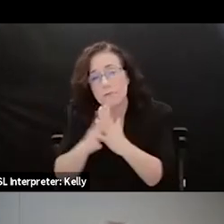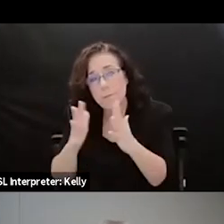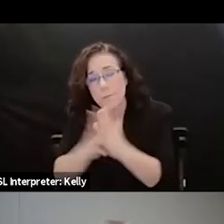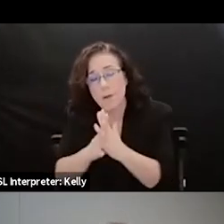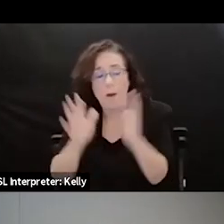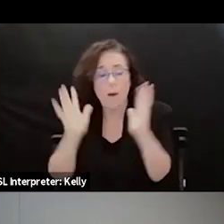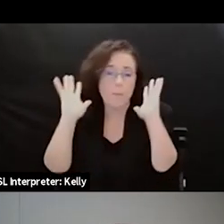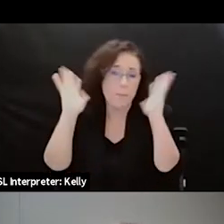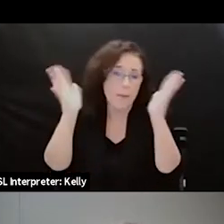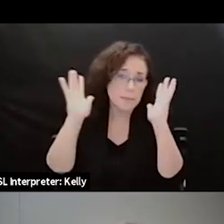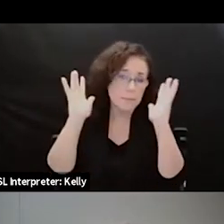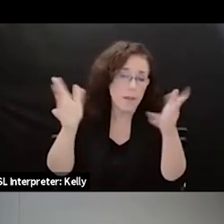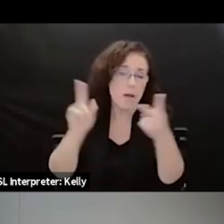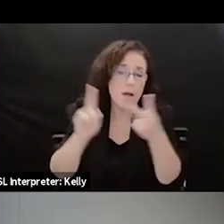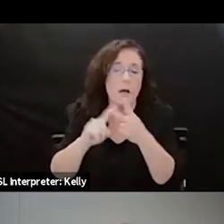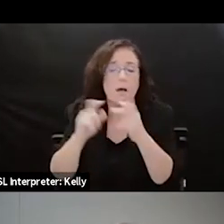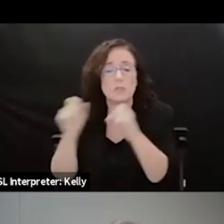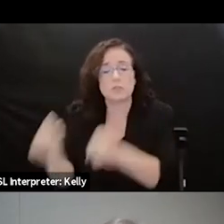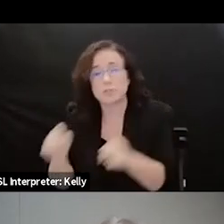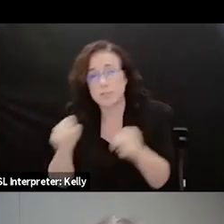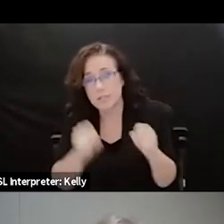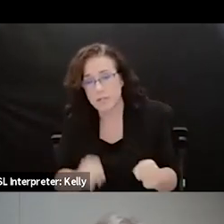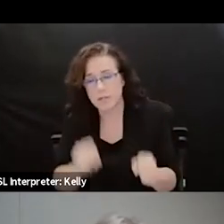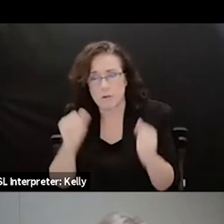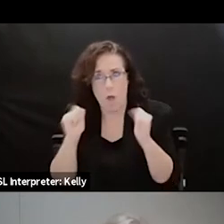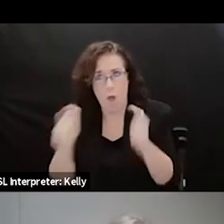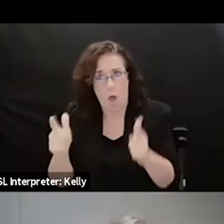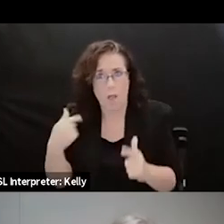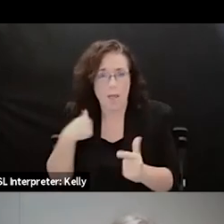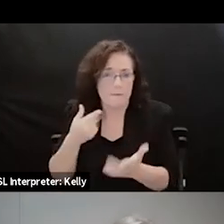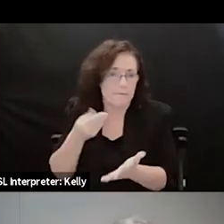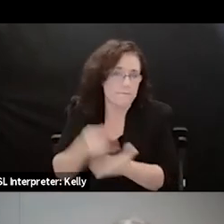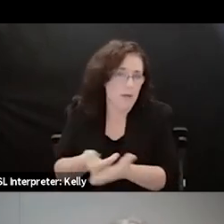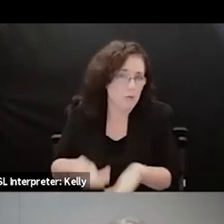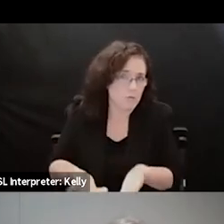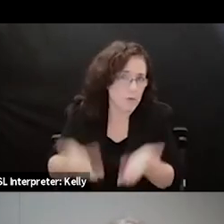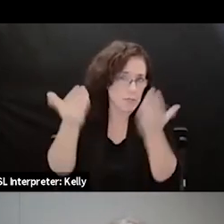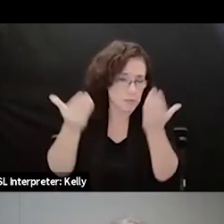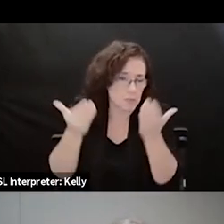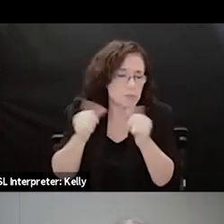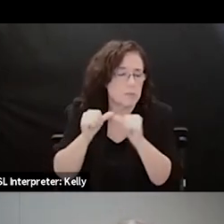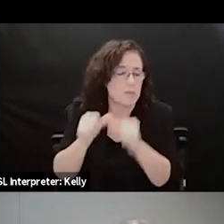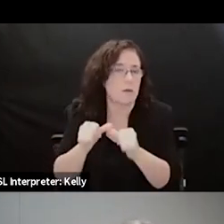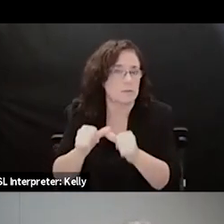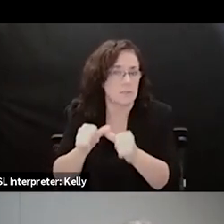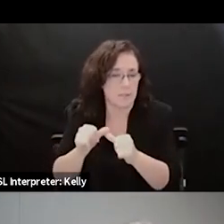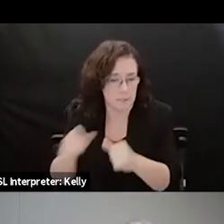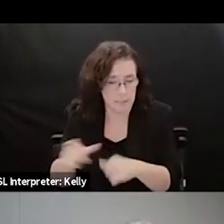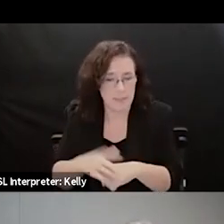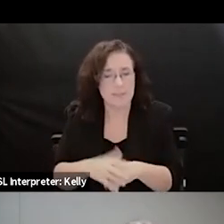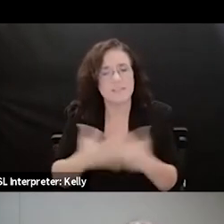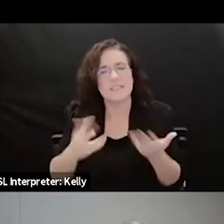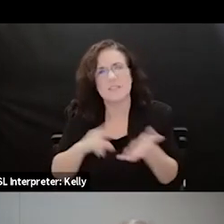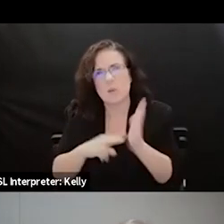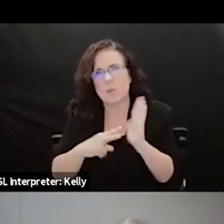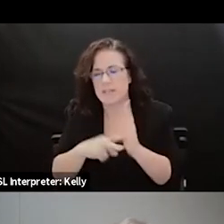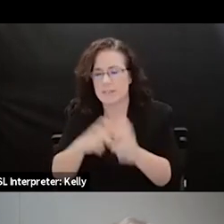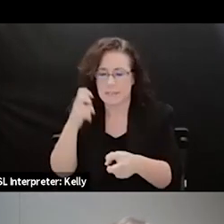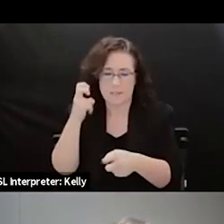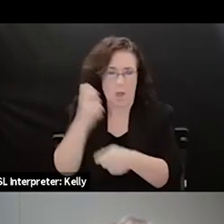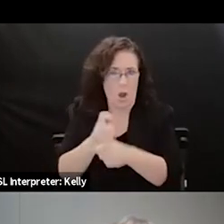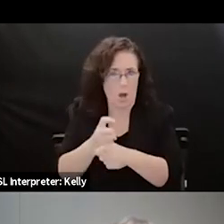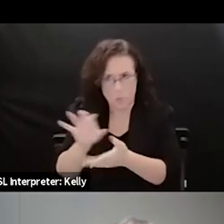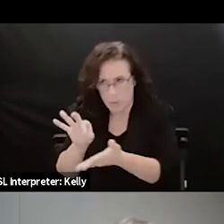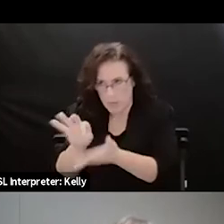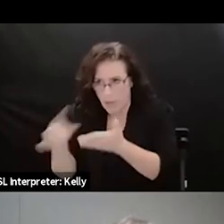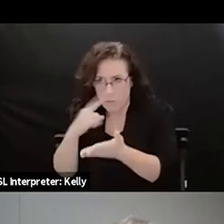types of fundraisers so um it's a difficult position and um but we are trying